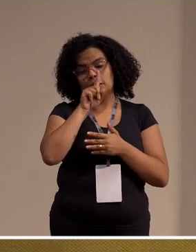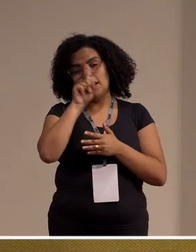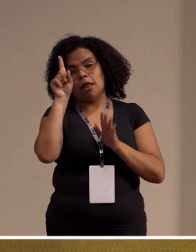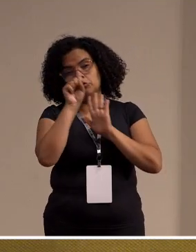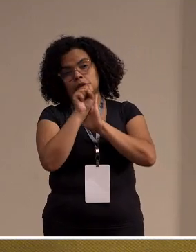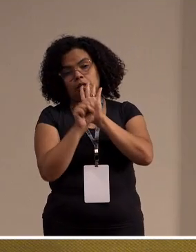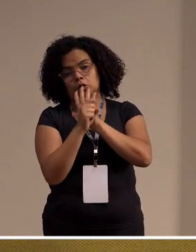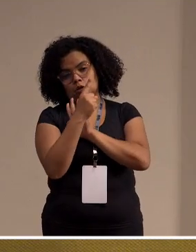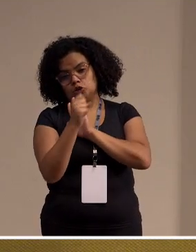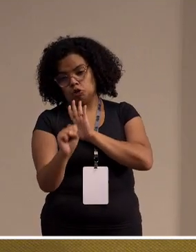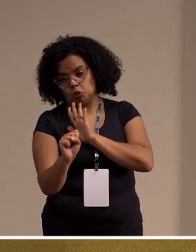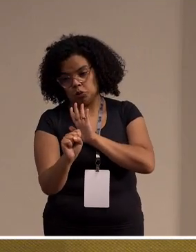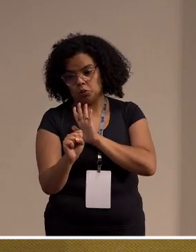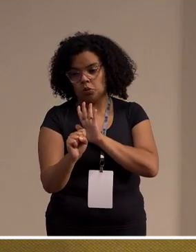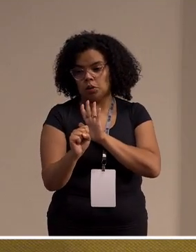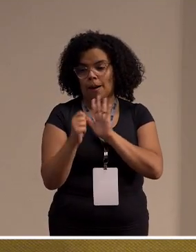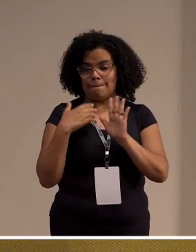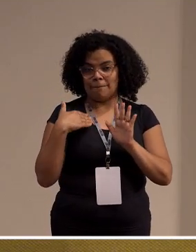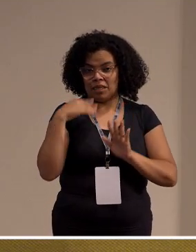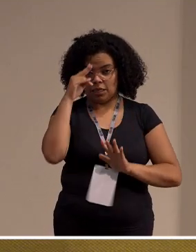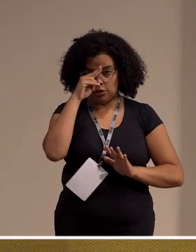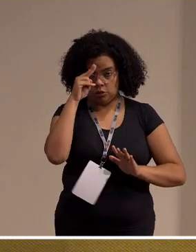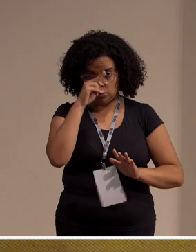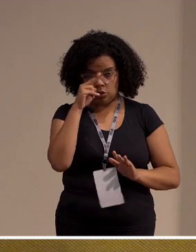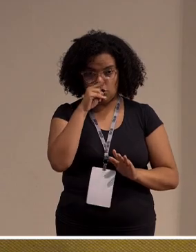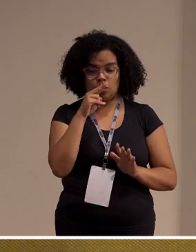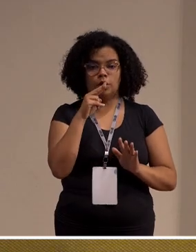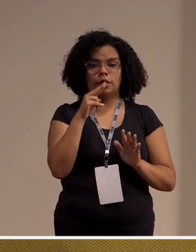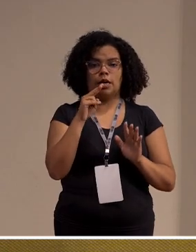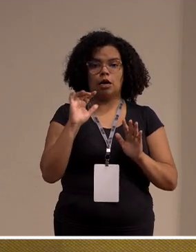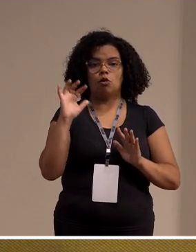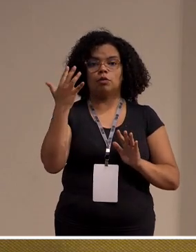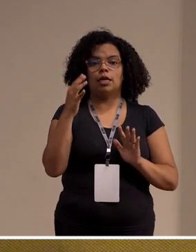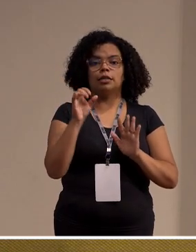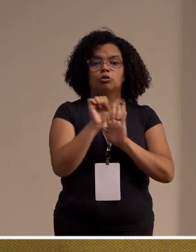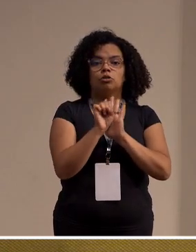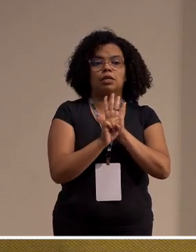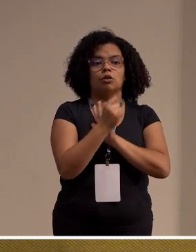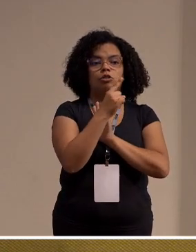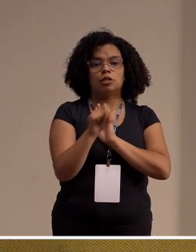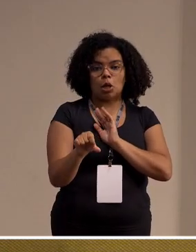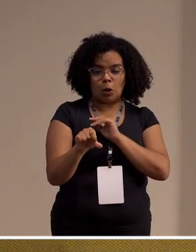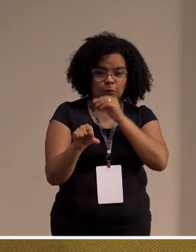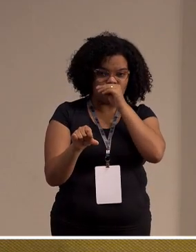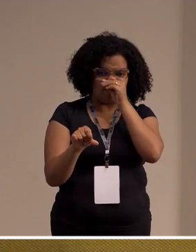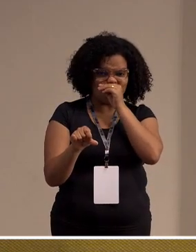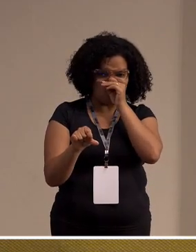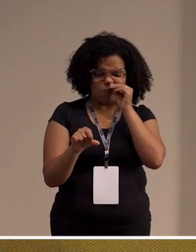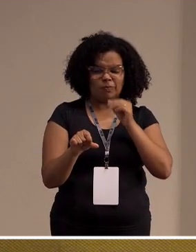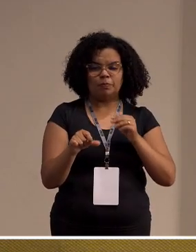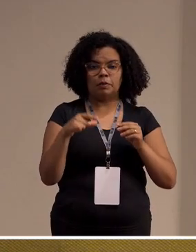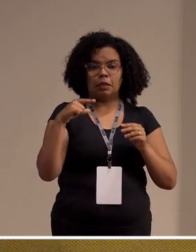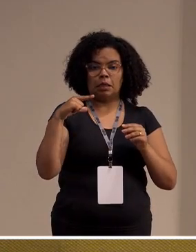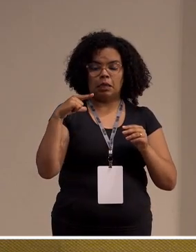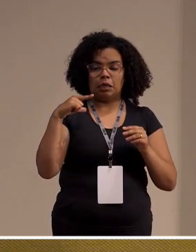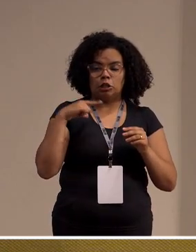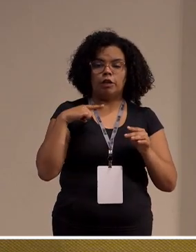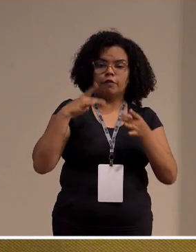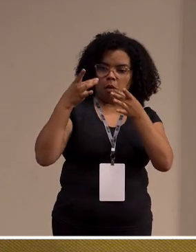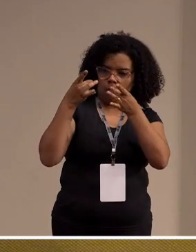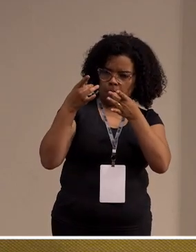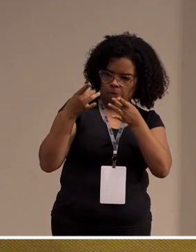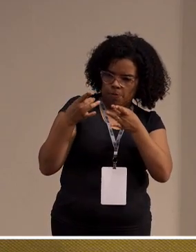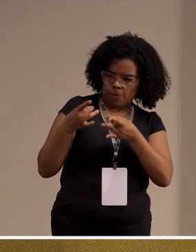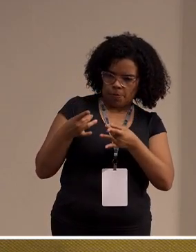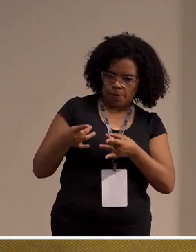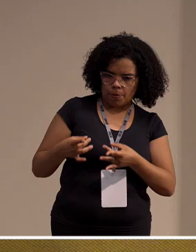so I moved it forward. I didn't keep any of the details about those actual figures except their names, and the